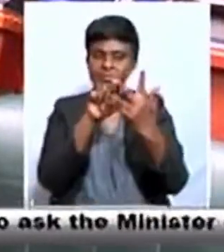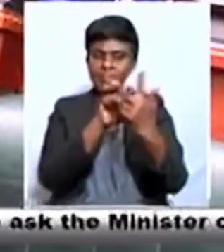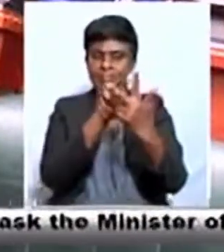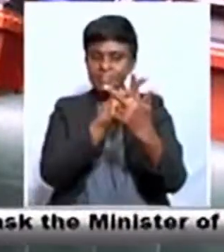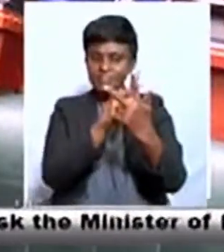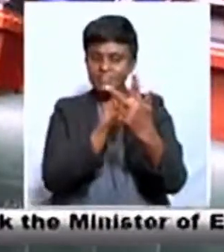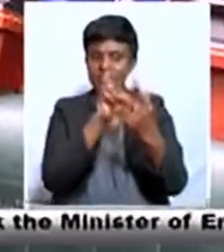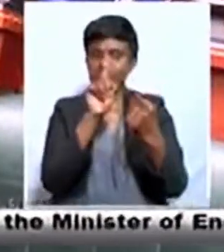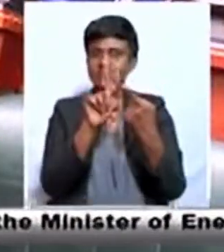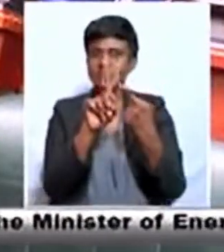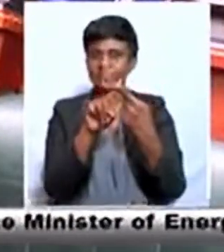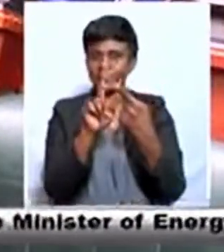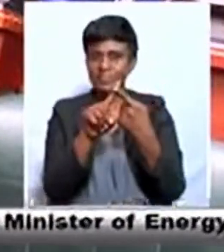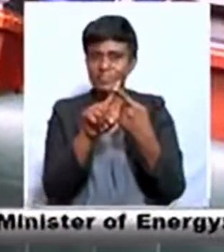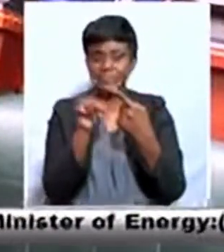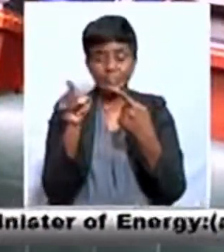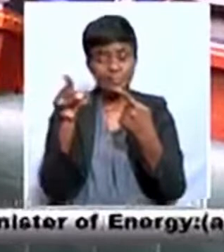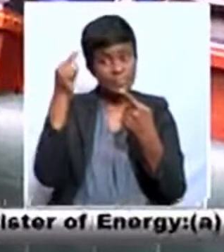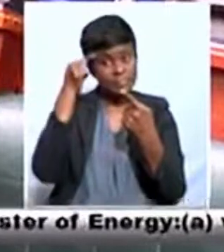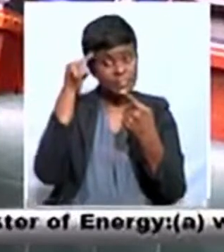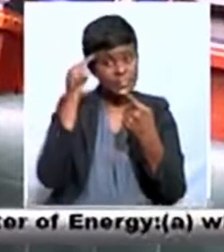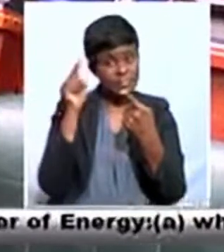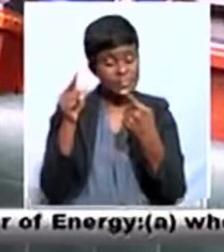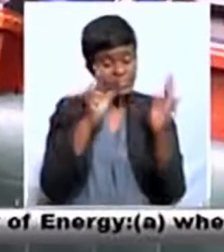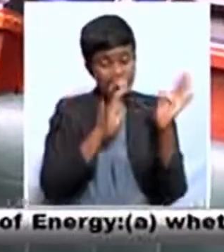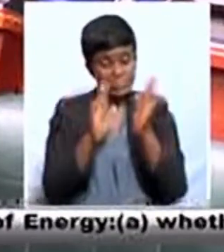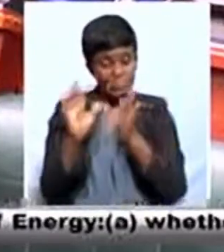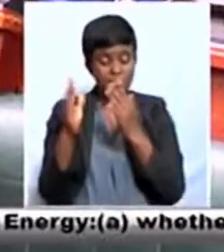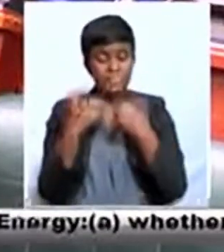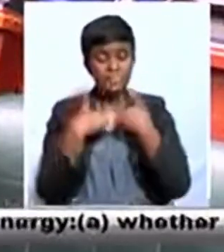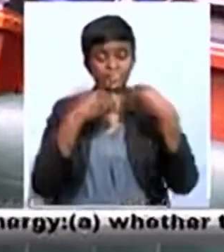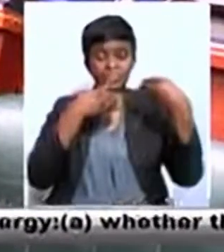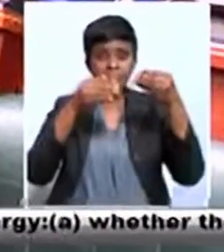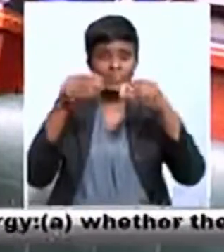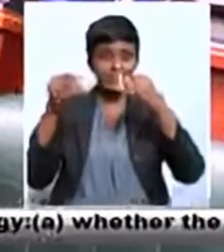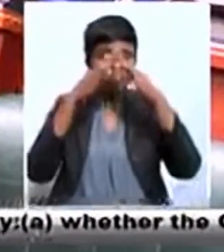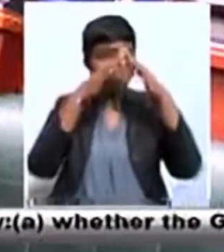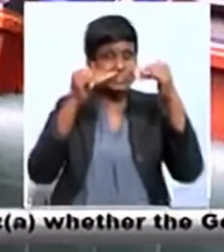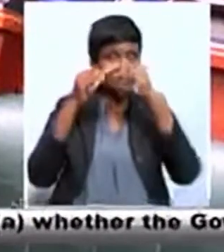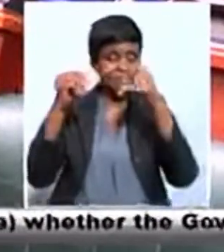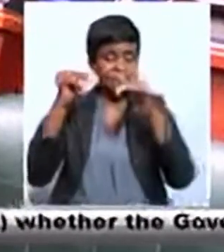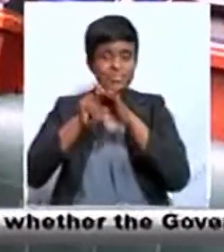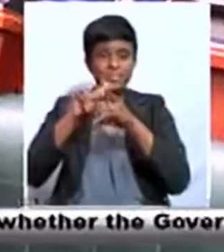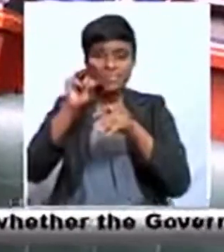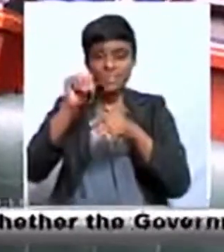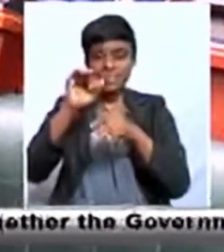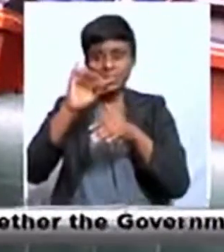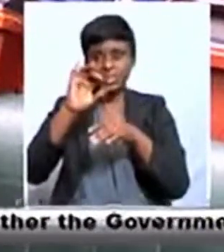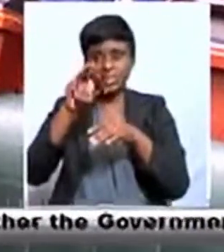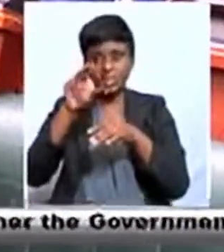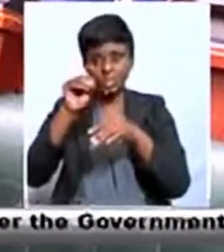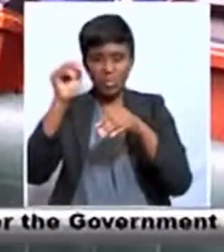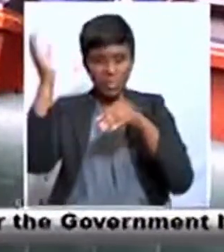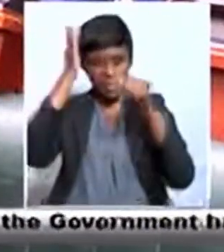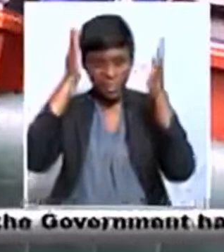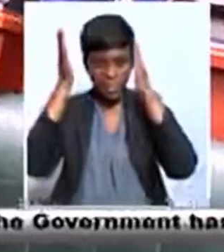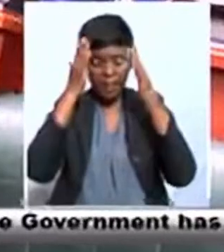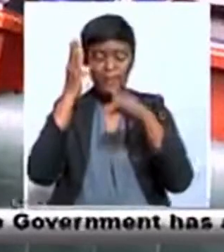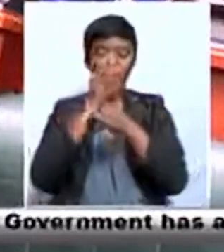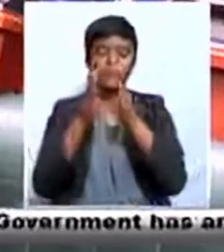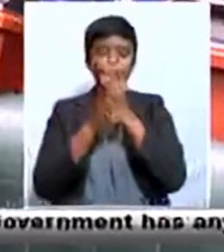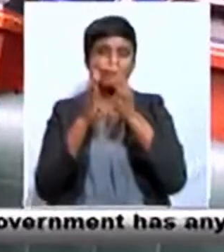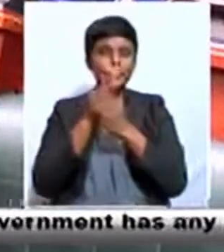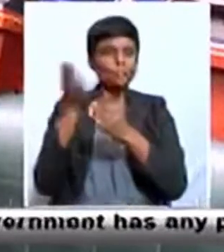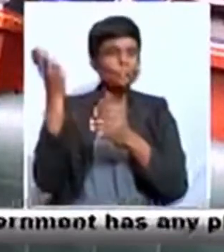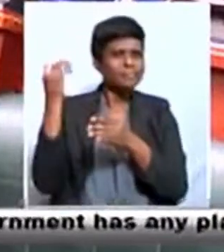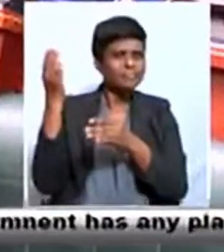A, whether the government has any plans to sell the houses in Mitchell compound, which were constructed for